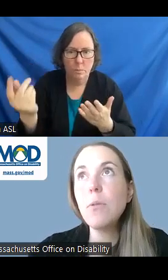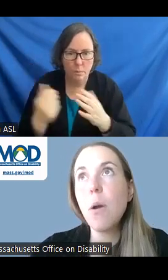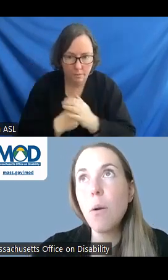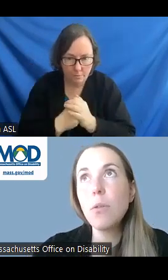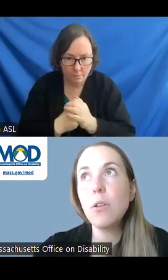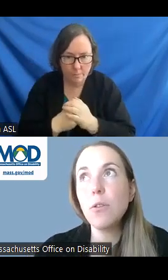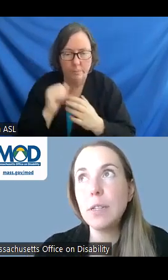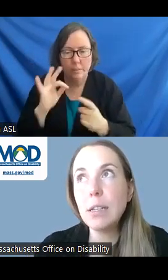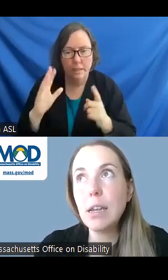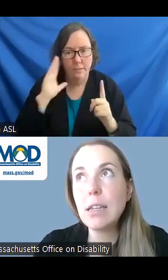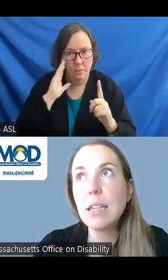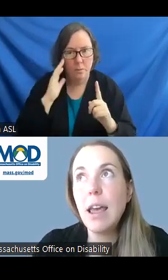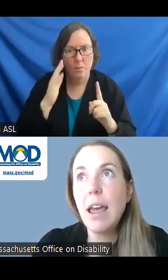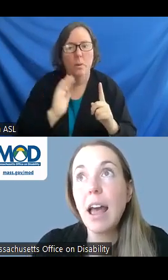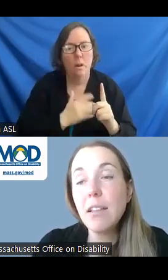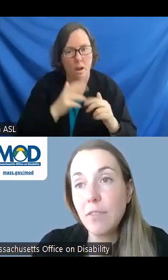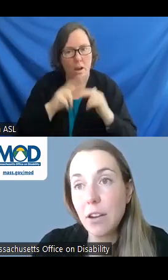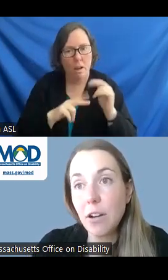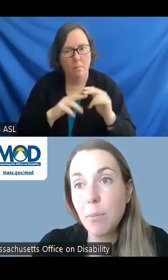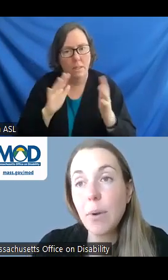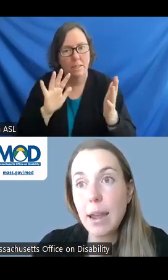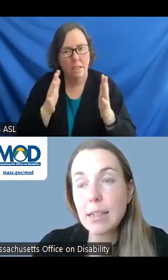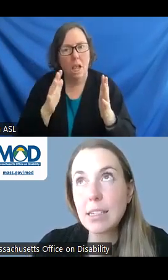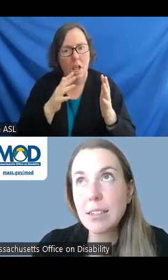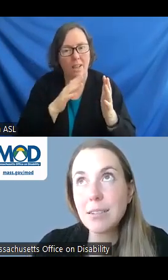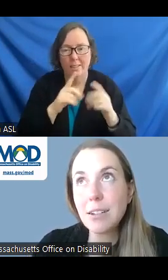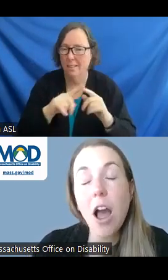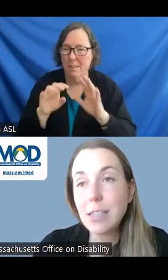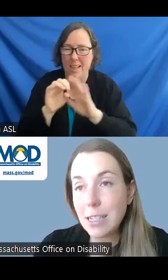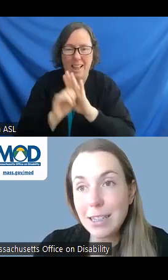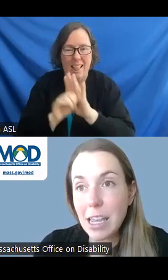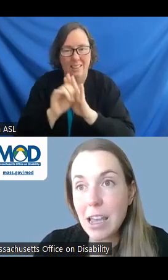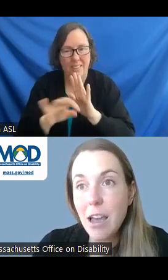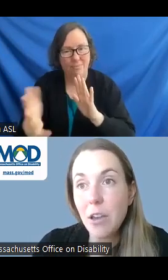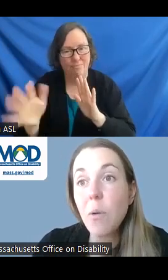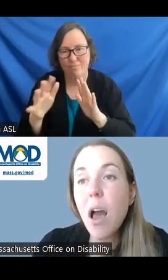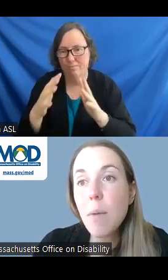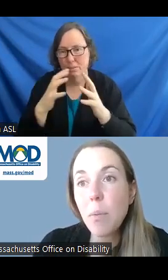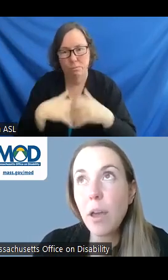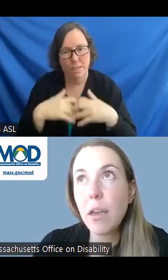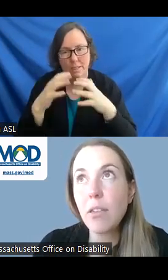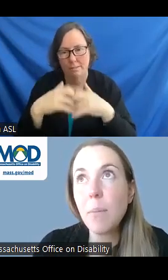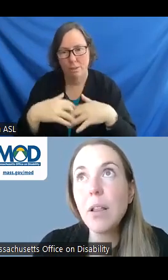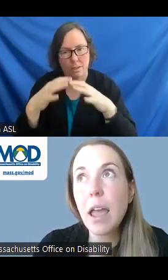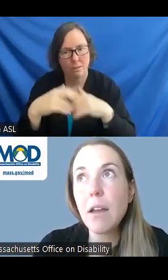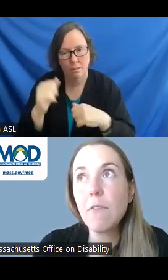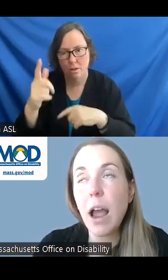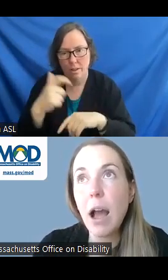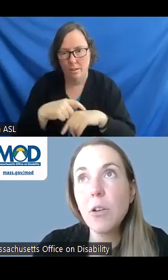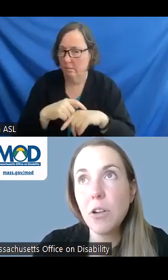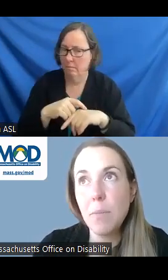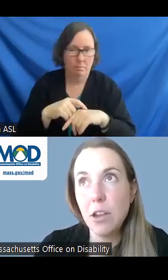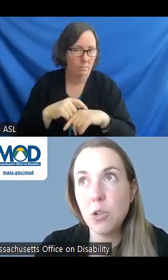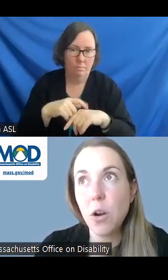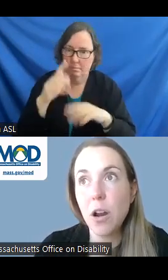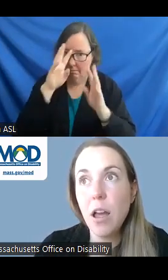if you know that your facility's elevator breaks constantly, come up with a plan for how